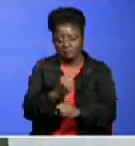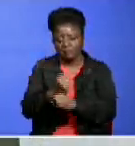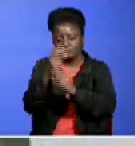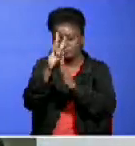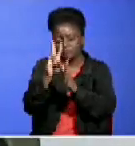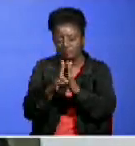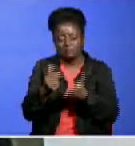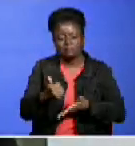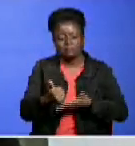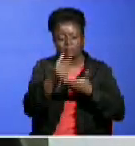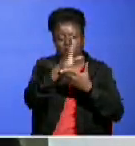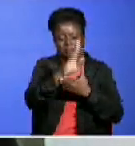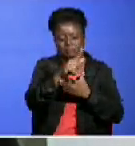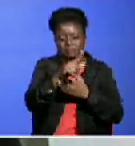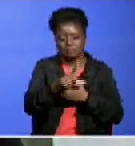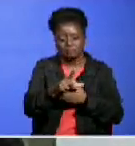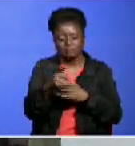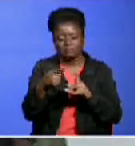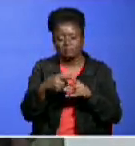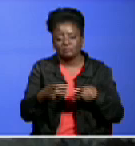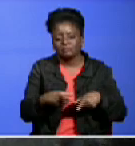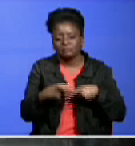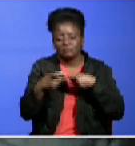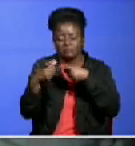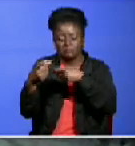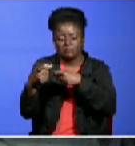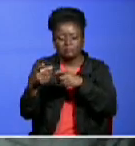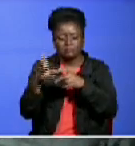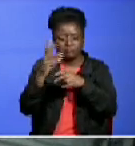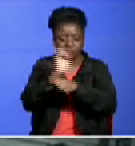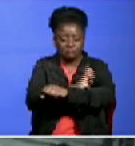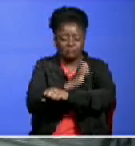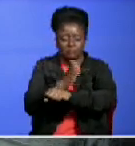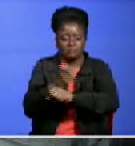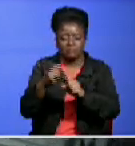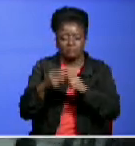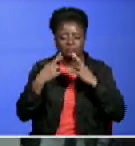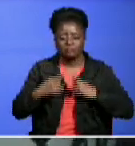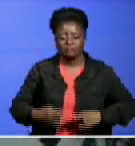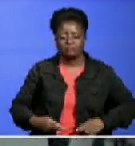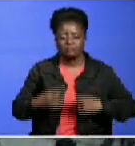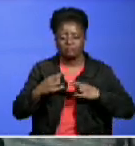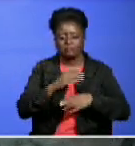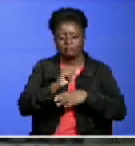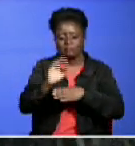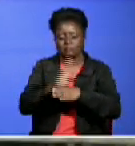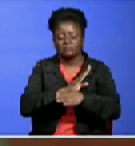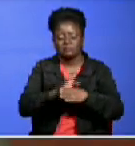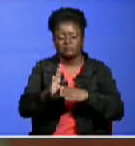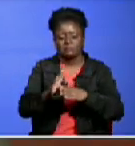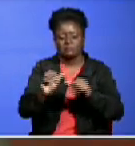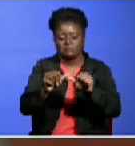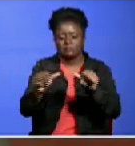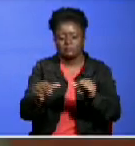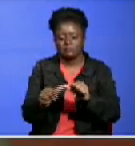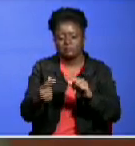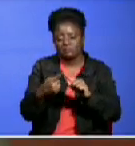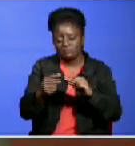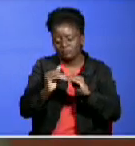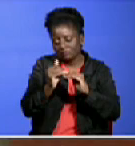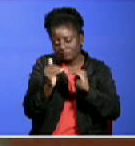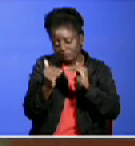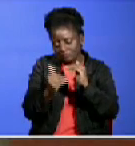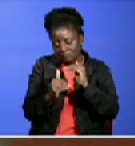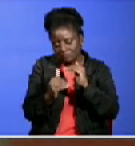helping B.P.L to forward energy to business and residential areas, which minimized load shedding exercises. The B.P.L CEO says there